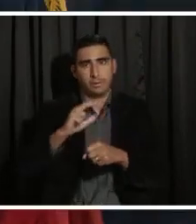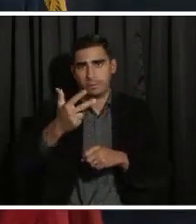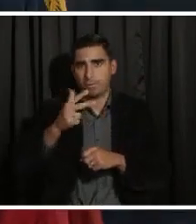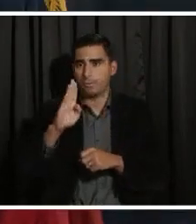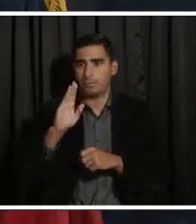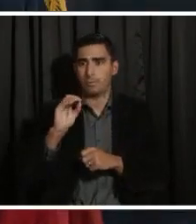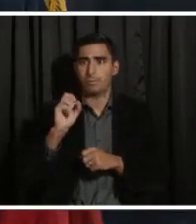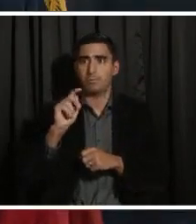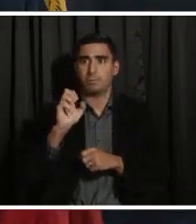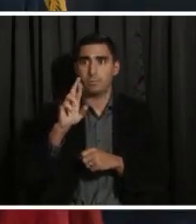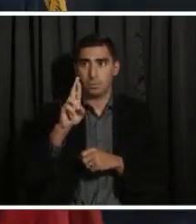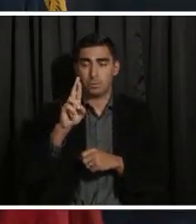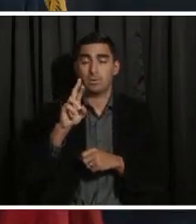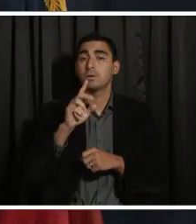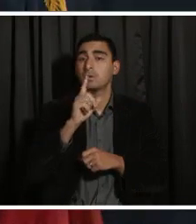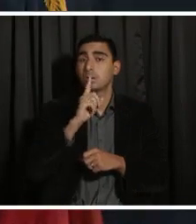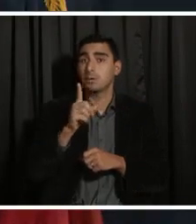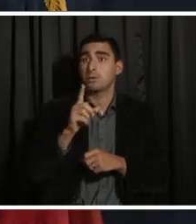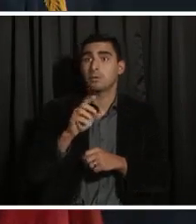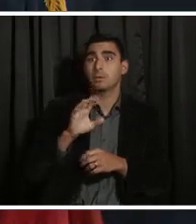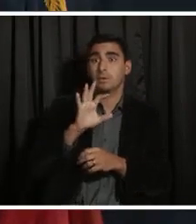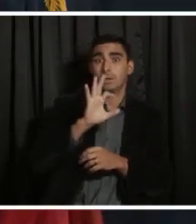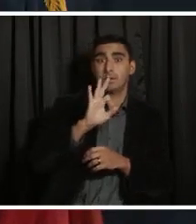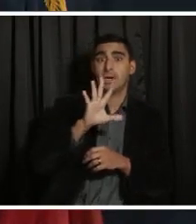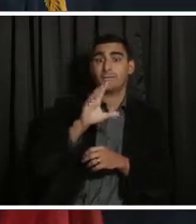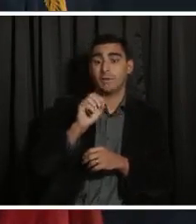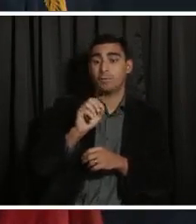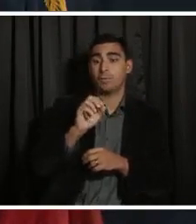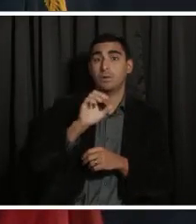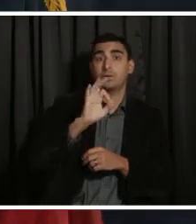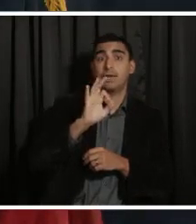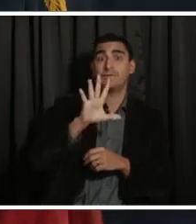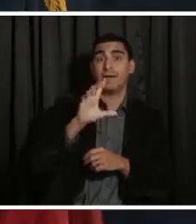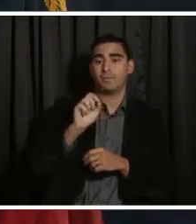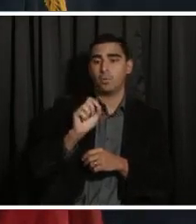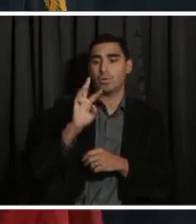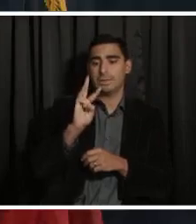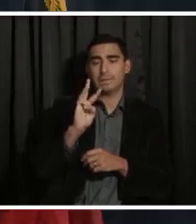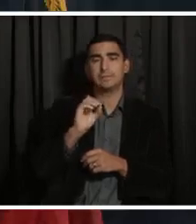was 95.6% effective at preventing a